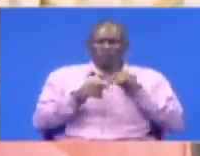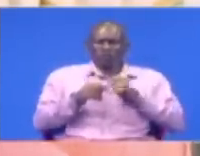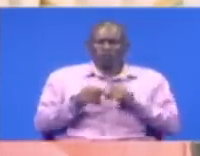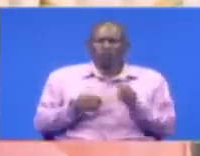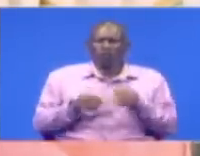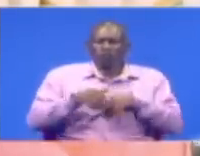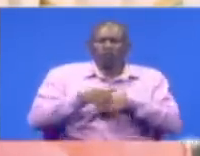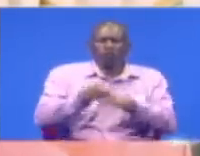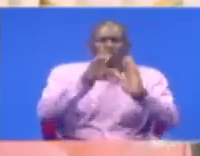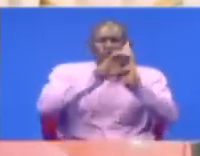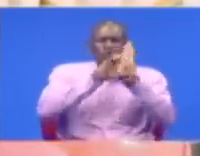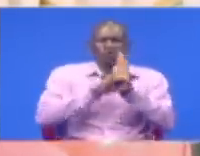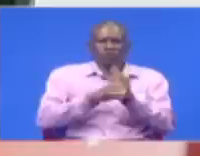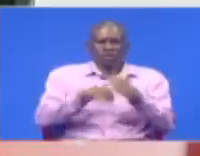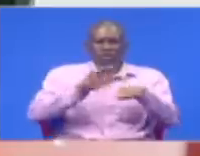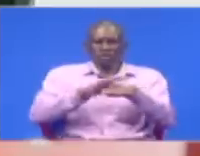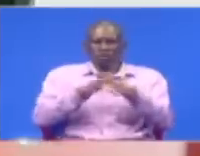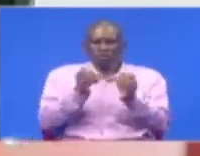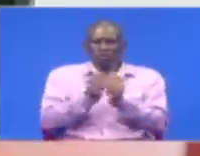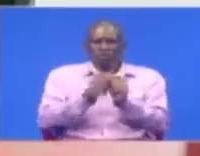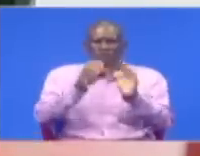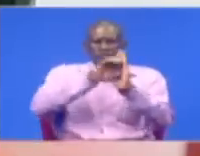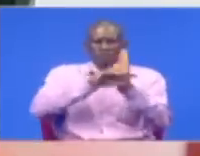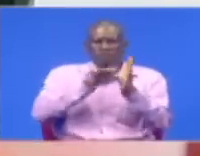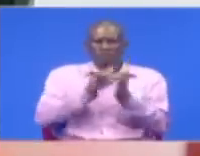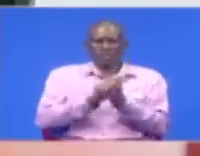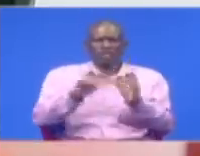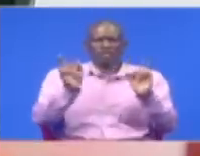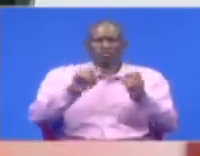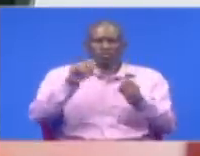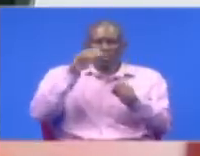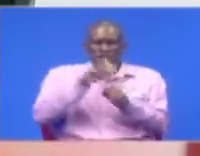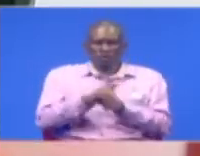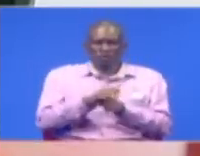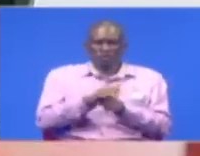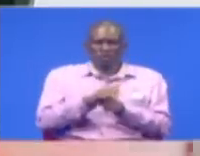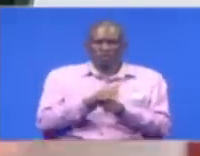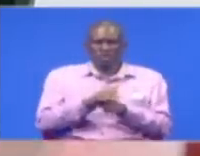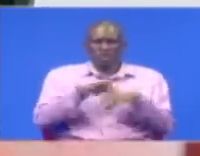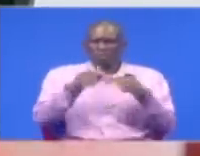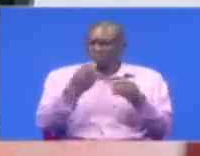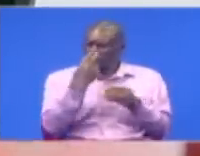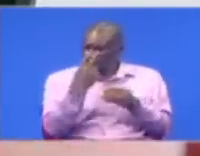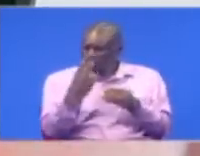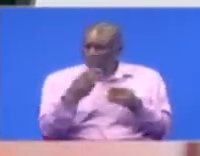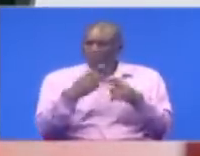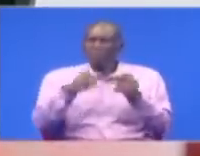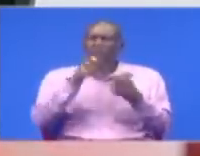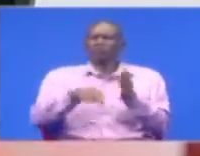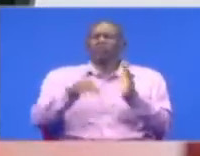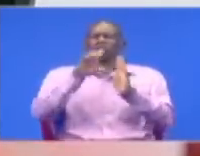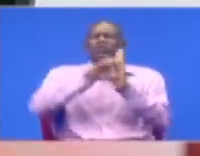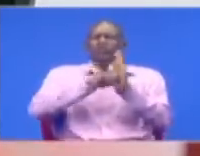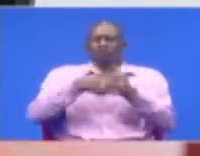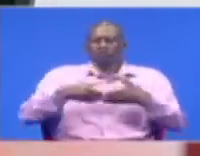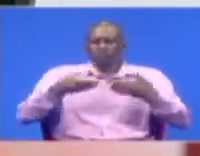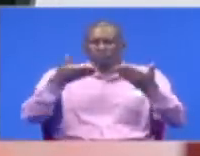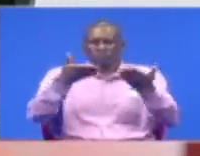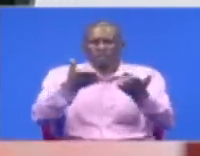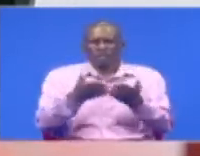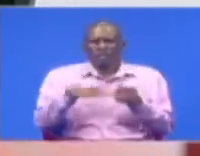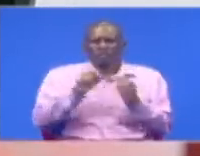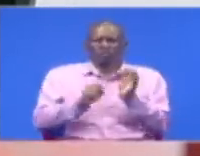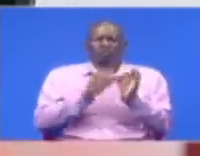because the beauty with it is that it's not so much of a view, but what the Constitution provides. So